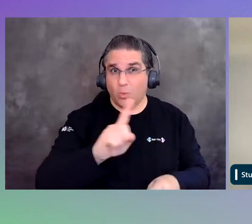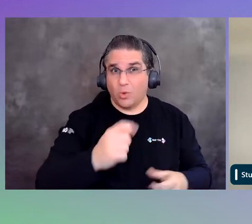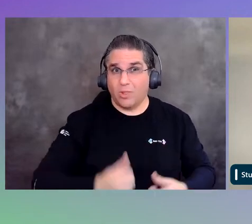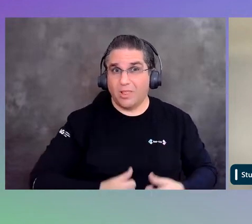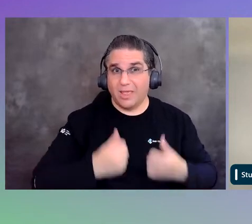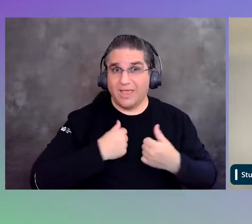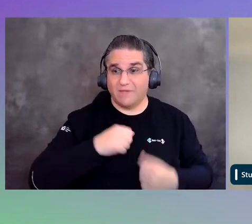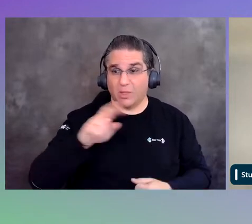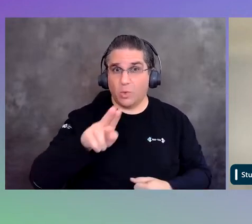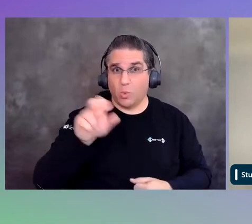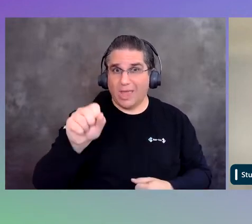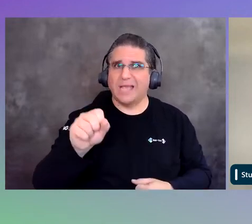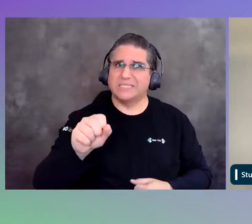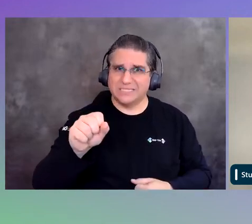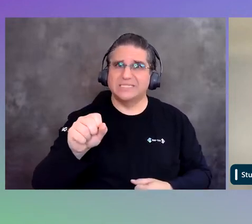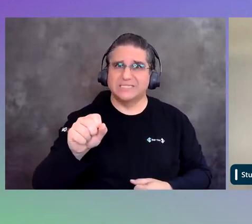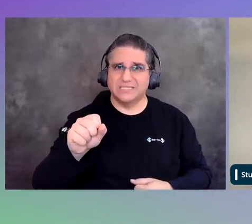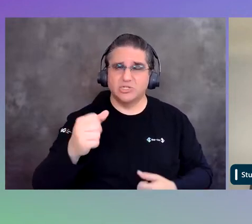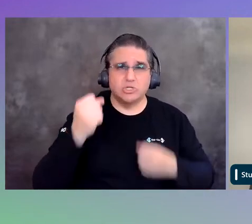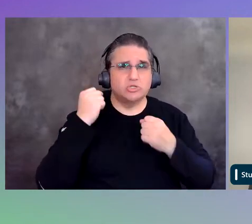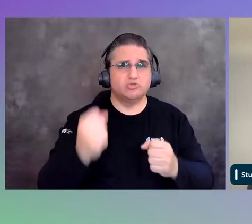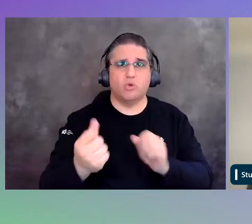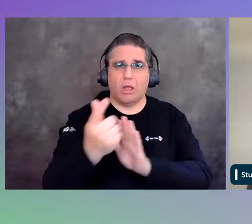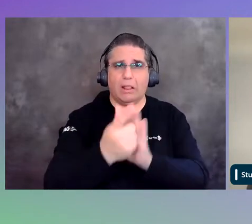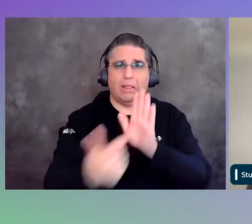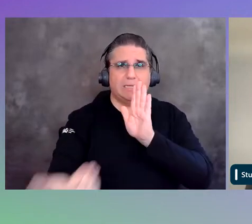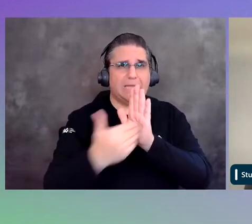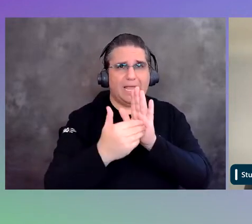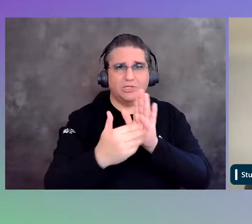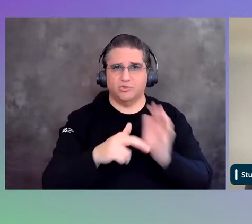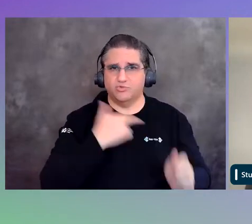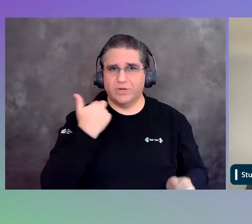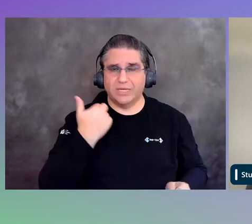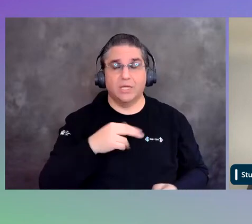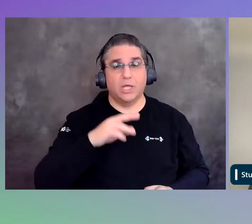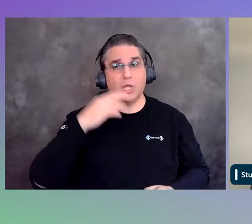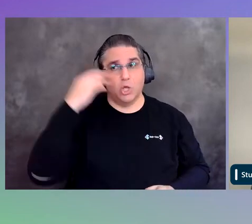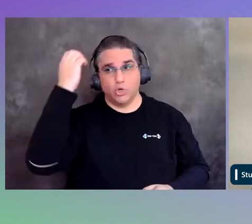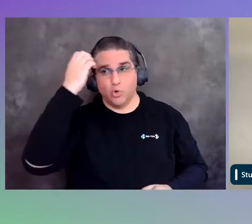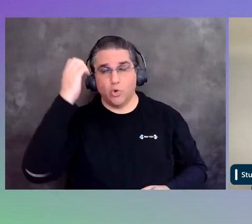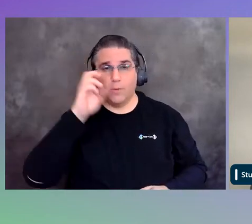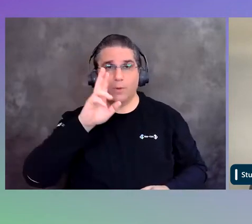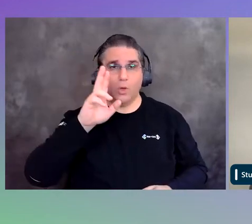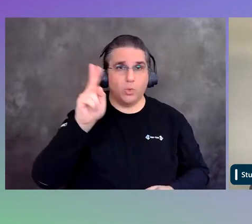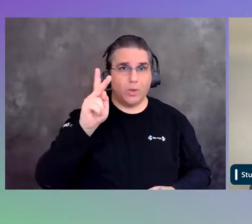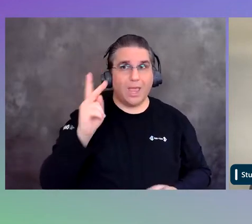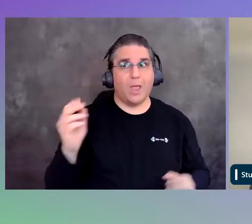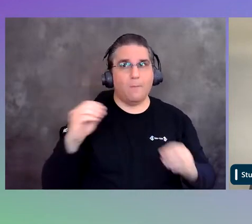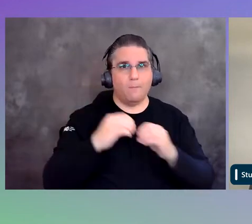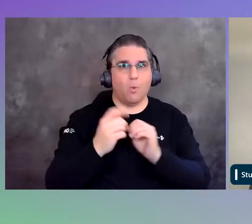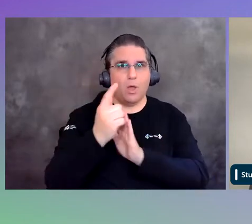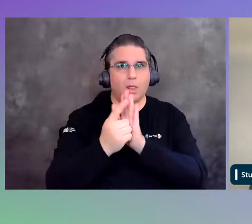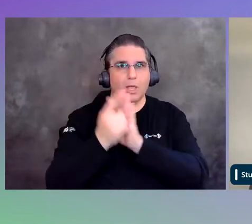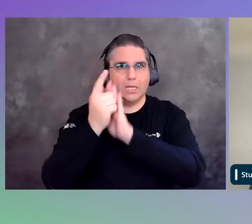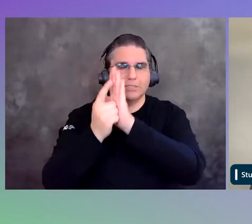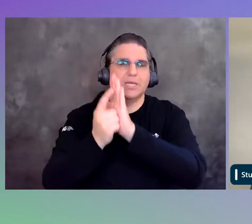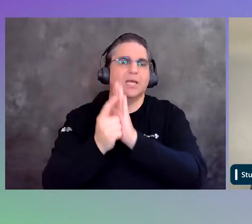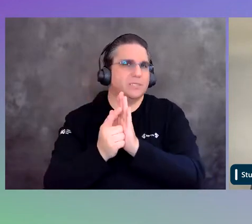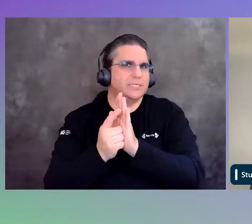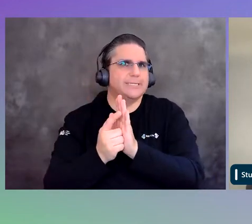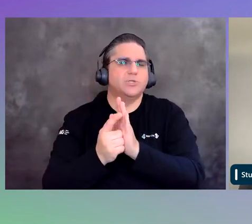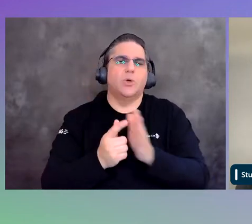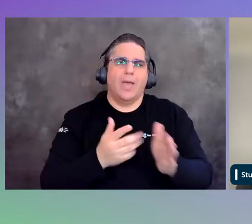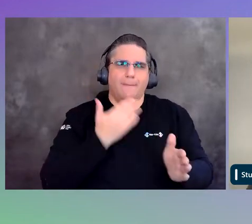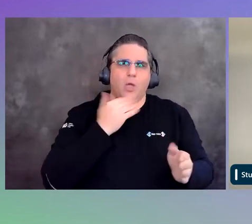it's definitely a litigation risk. In Europe and UK now with new regulation there is. So talk to your legal teams, talk to risk teams.